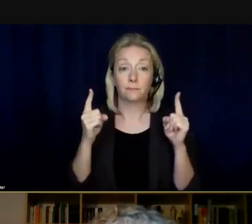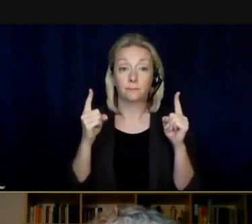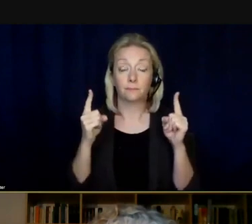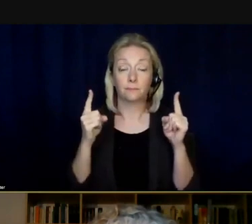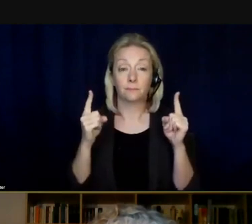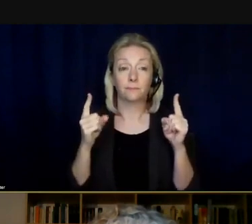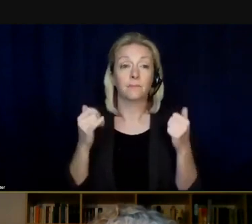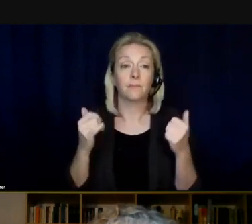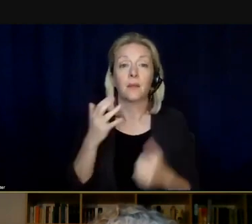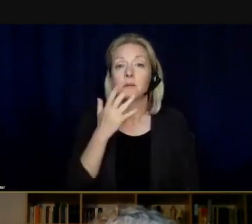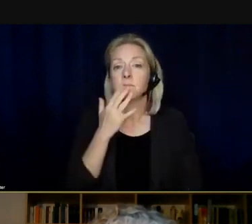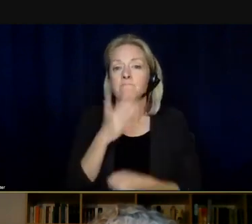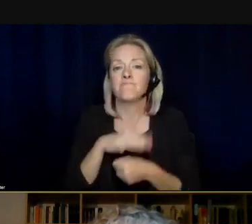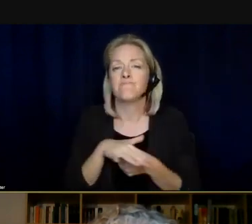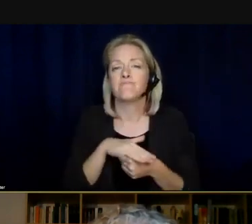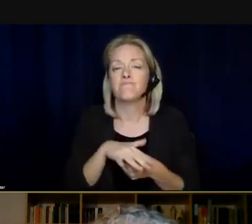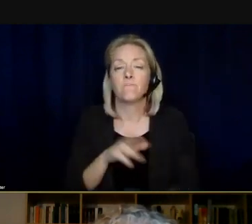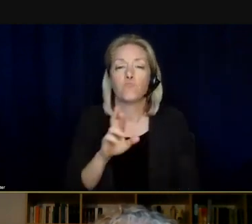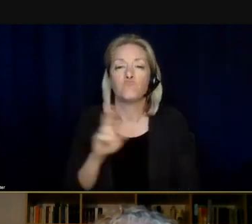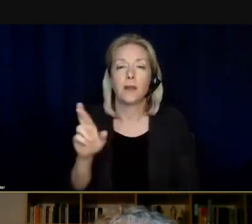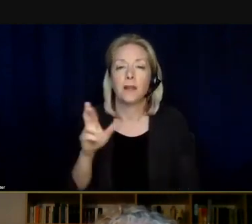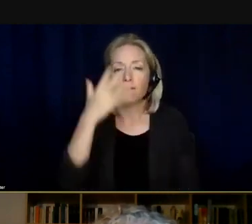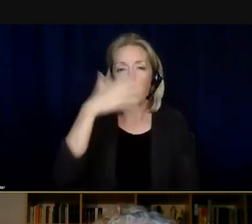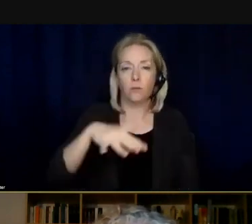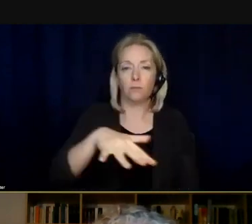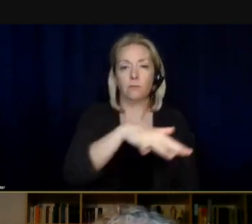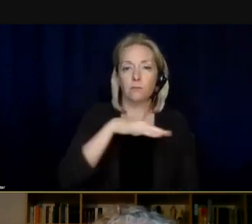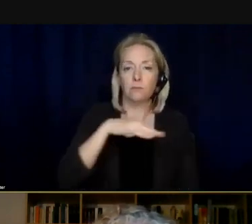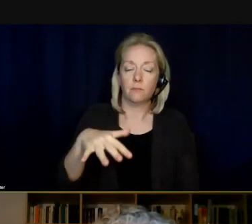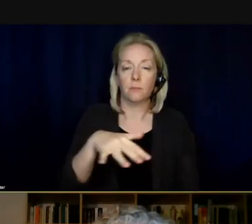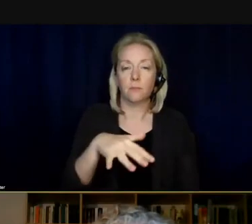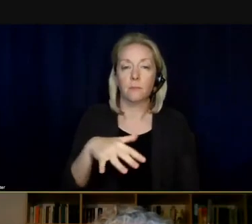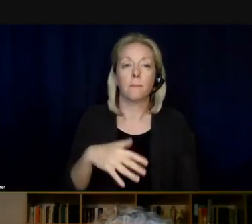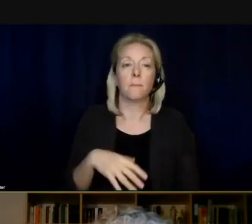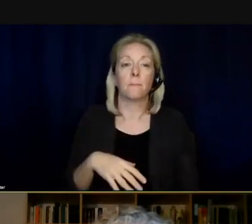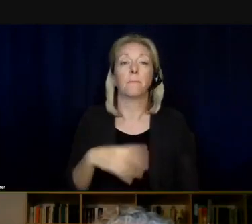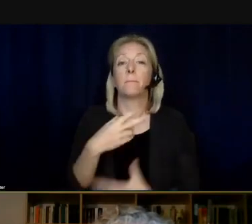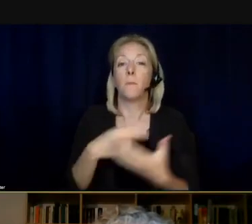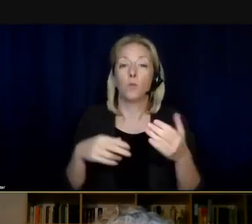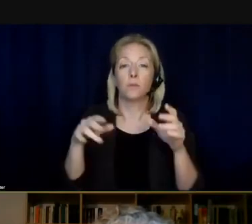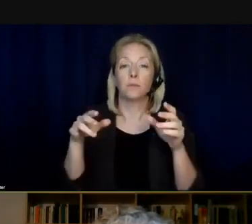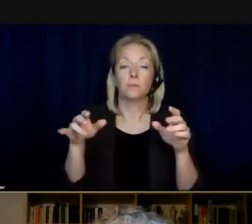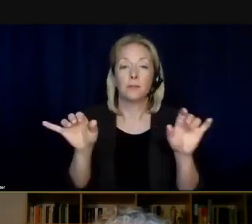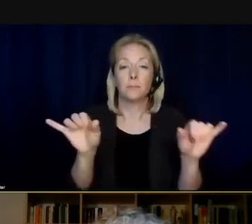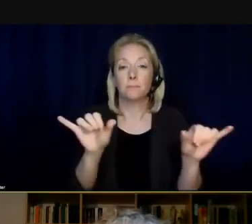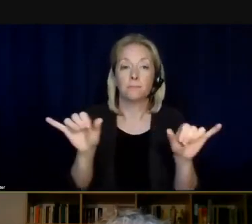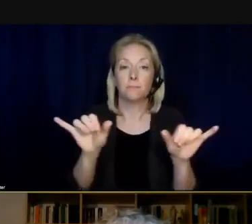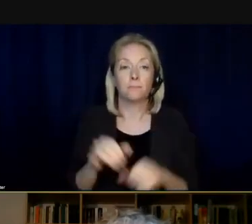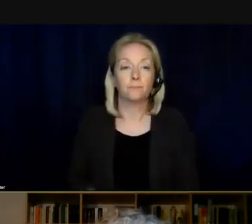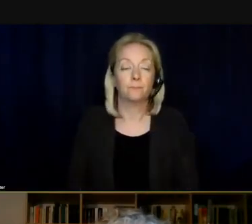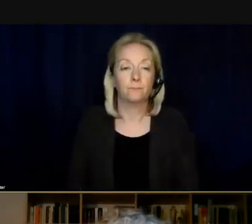right hand, let's say, is made in front of the body. Let's say they're both the same, and we're going to do a